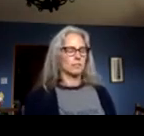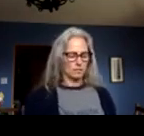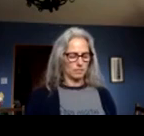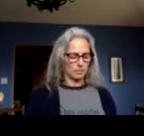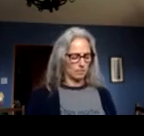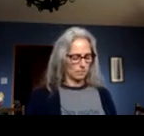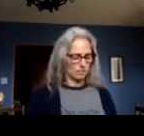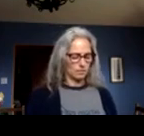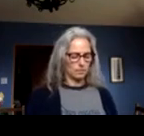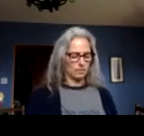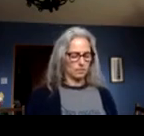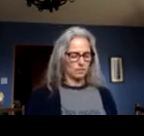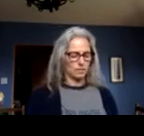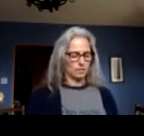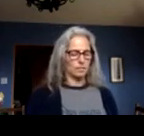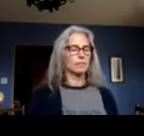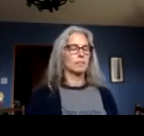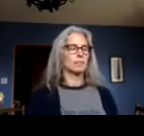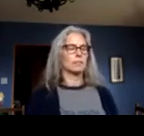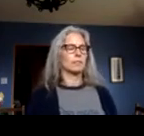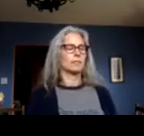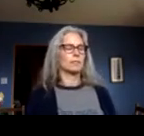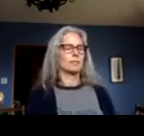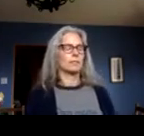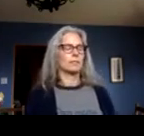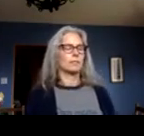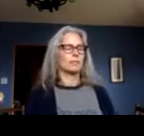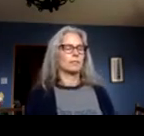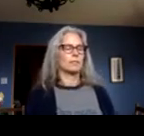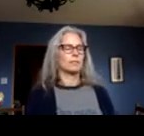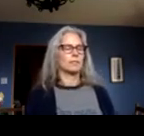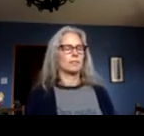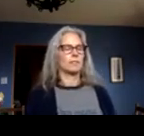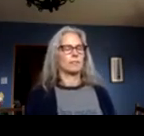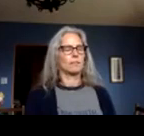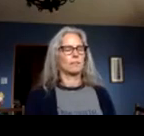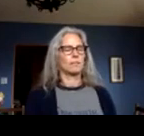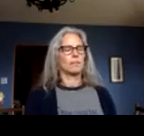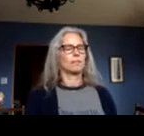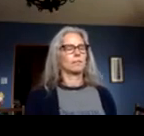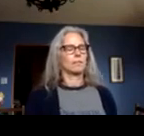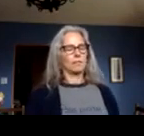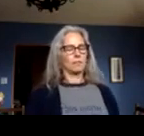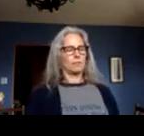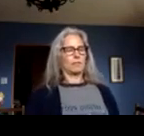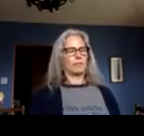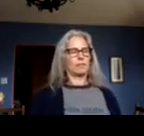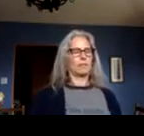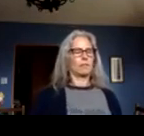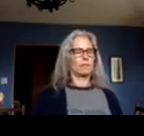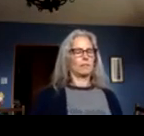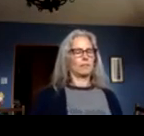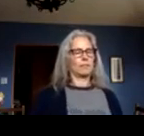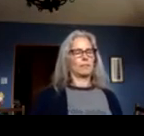down arrow. We talked about having Classroom make a copy of, like a Google Doc for you, making a copy for each student.